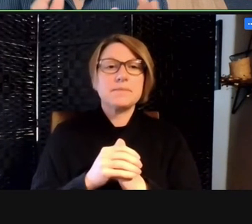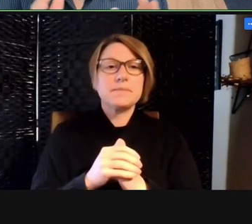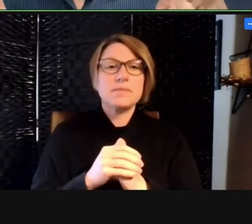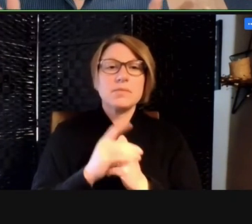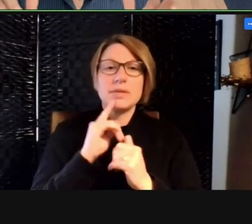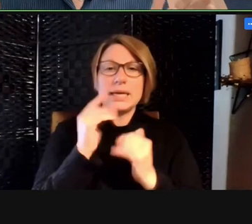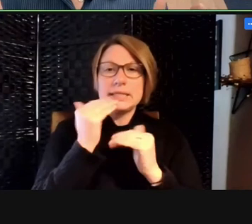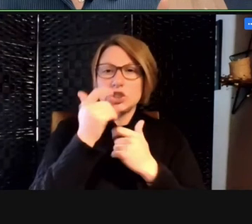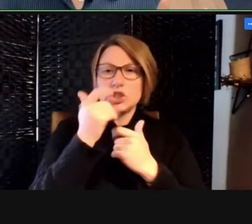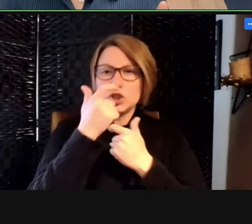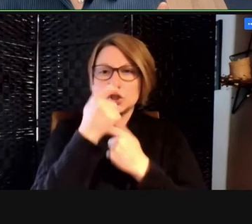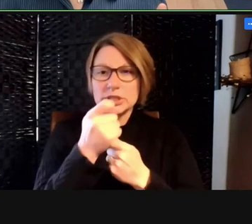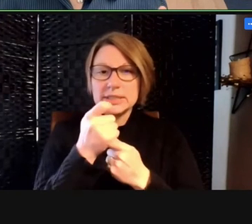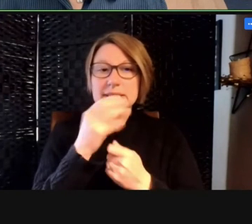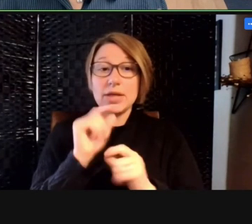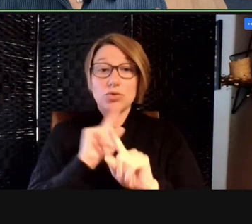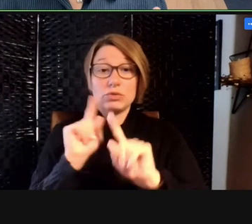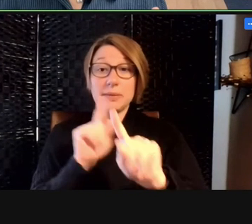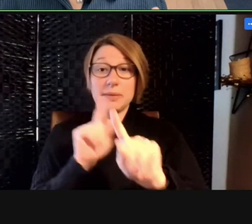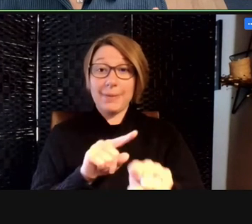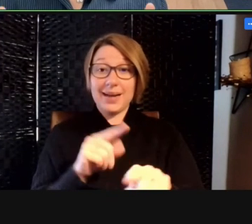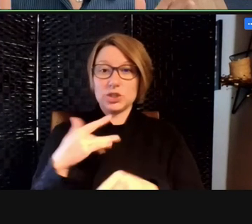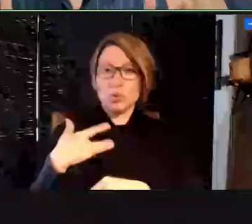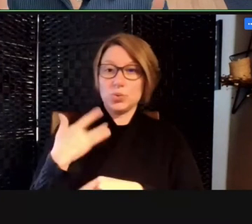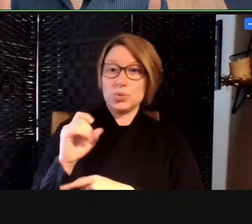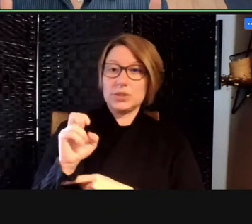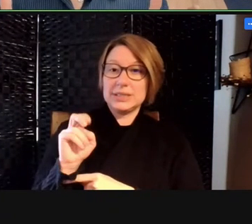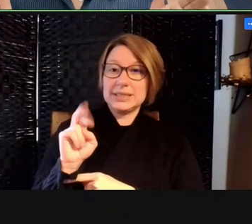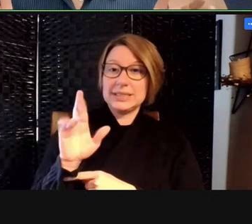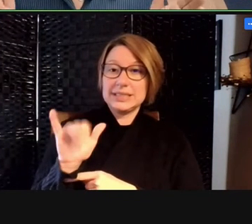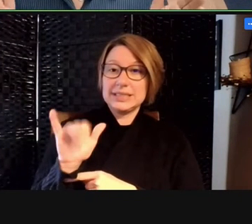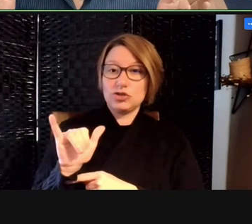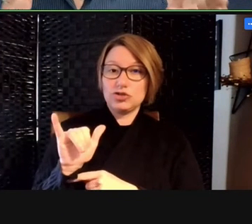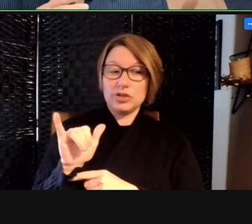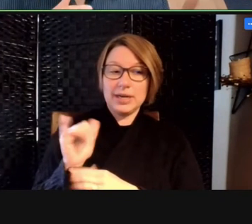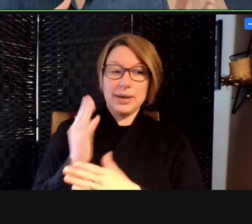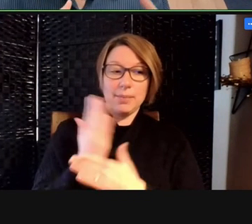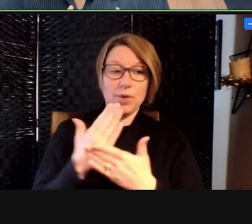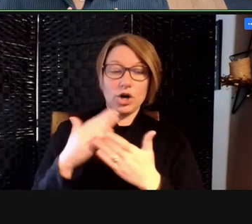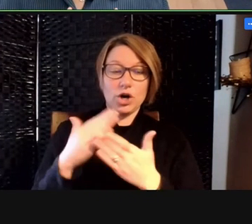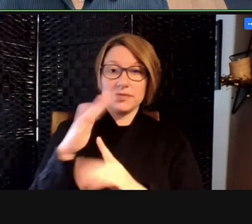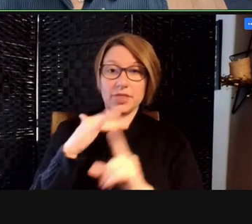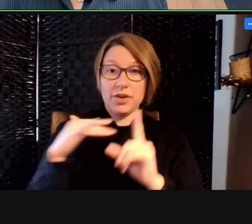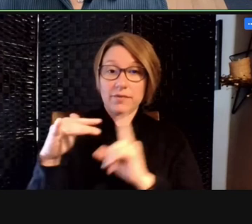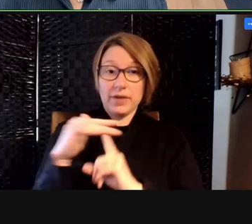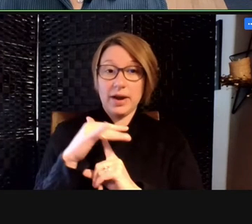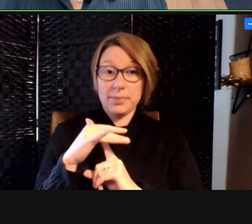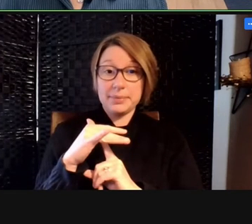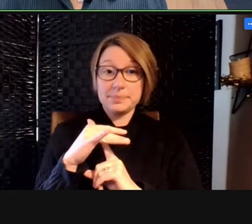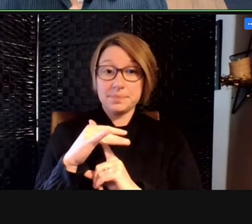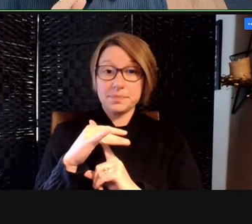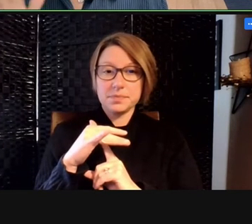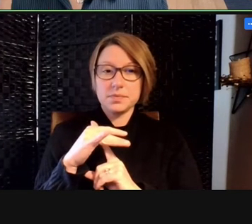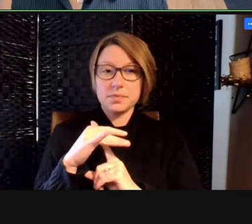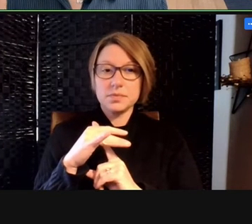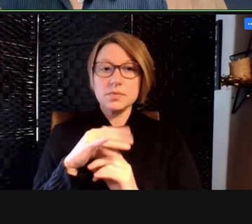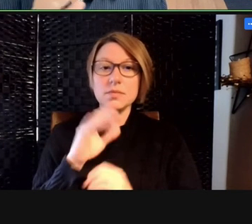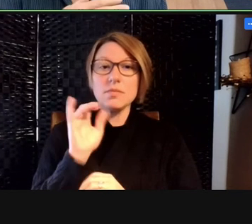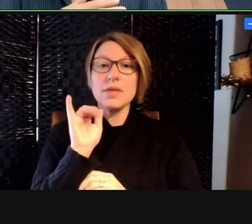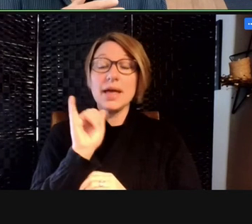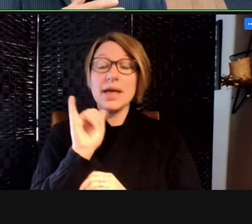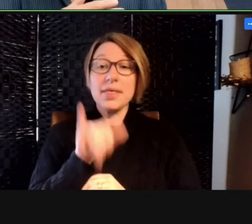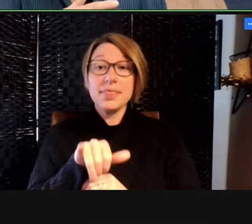then the responses to sensory aspects of the environment. That piece of either being heightened or reduced reaction to sensory input wasn't